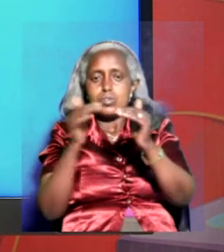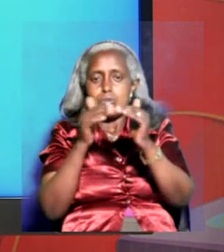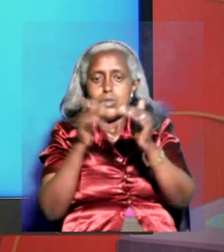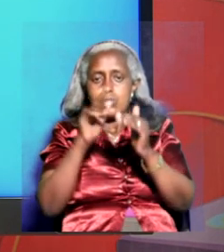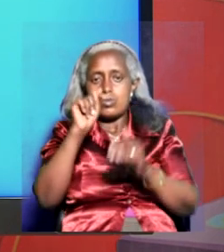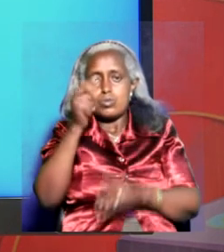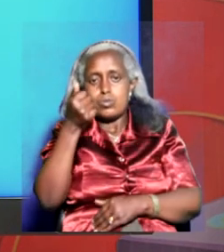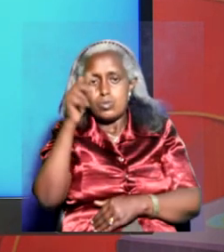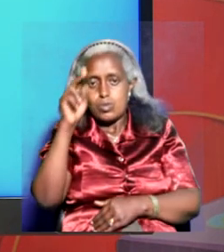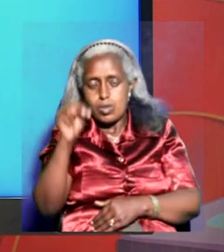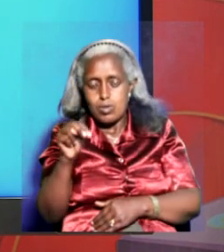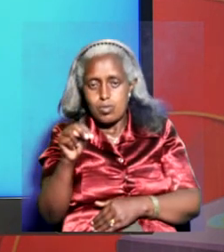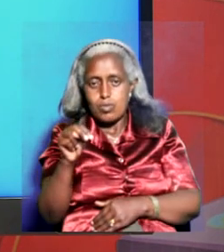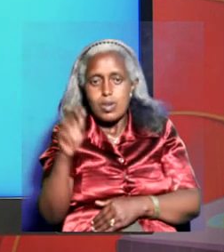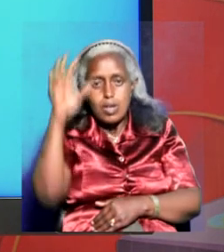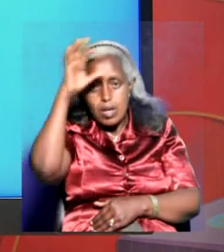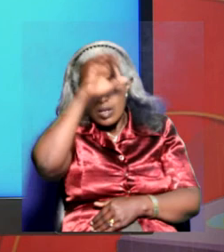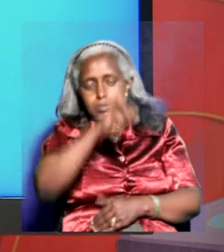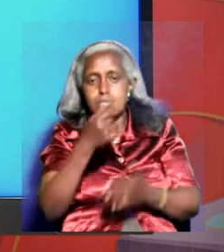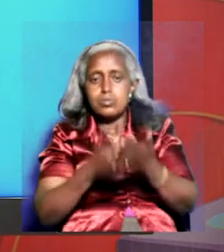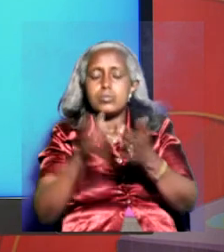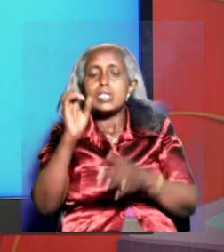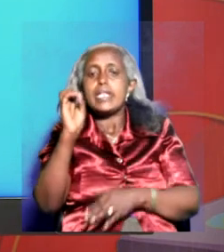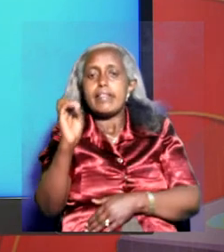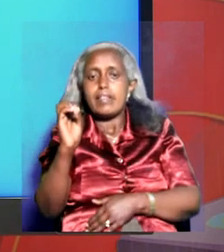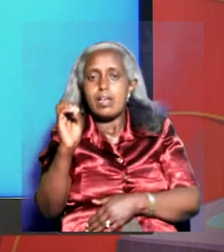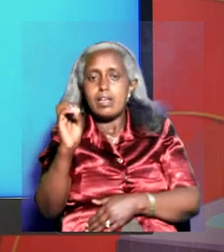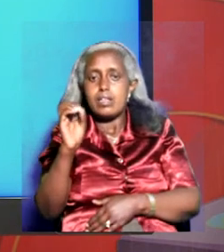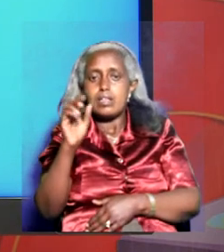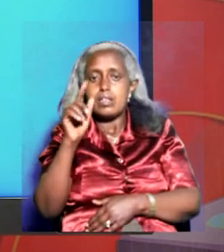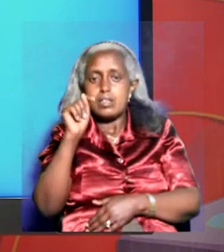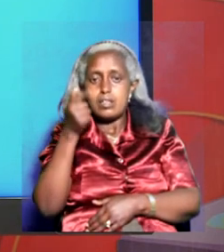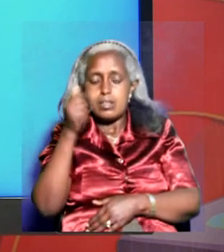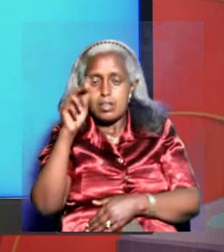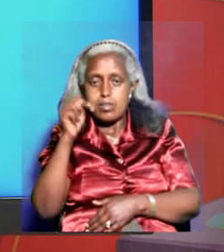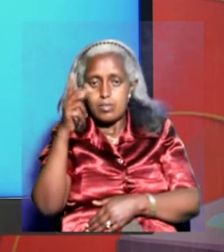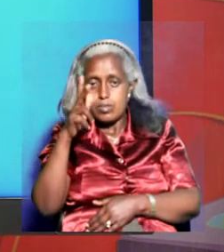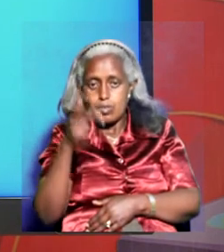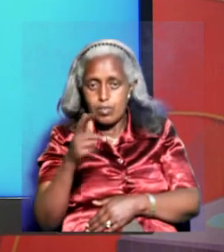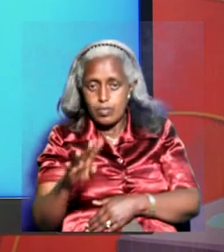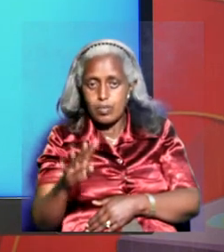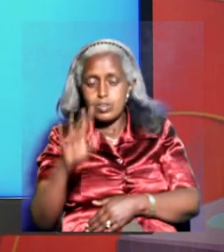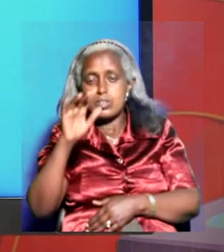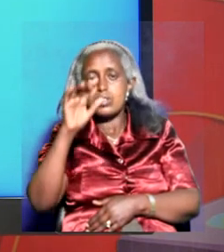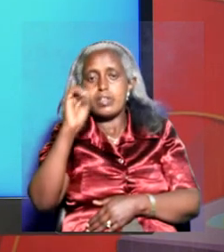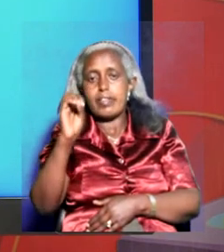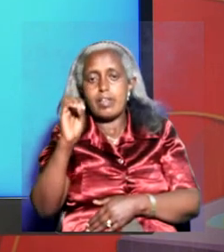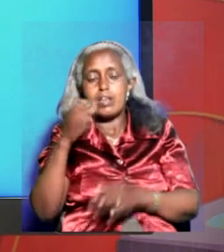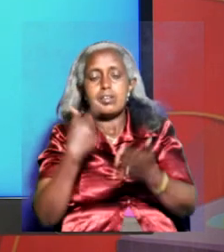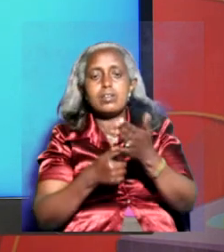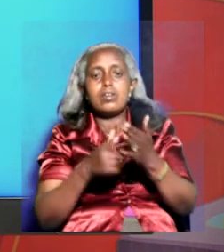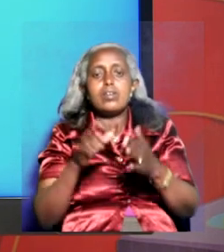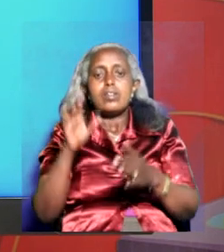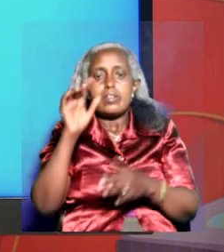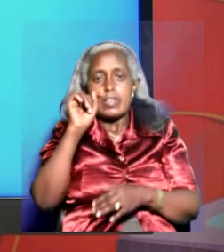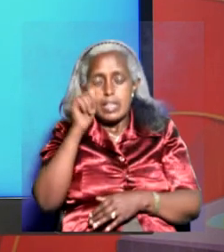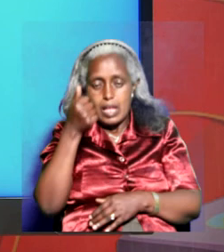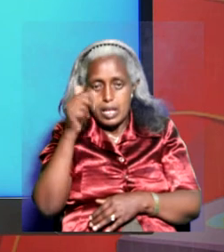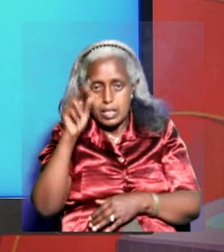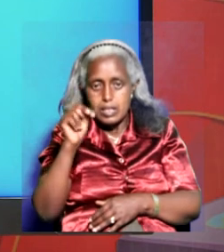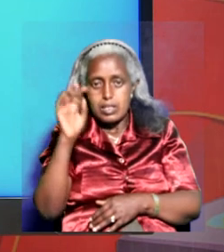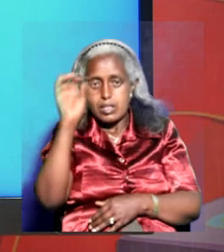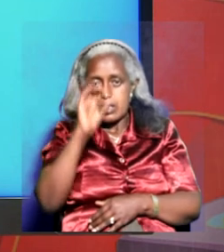tan of, we assume this to be theta, sine inverse of 3 over 4 to be theta. So we need to find tan theta.